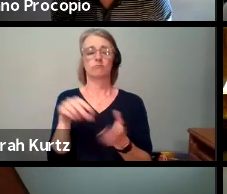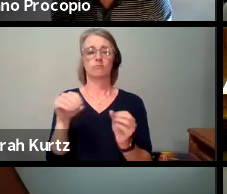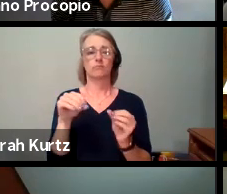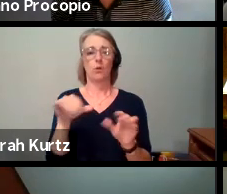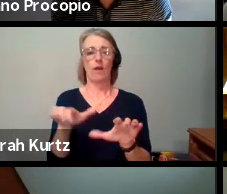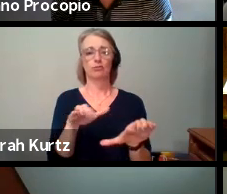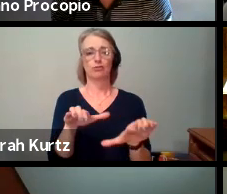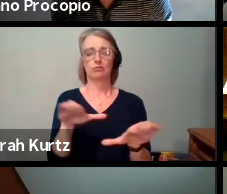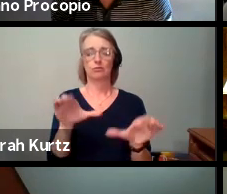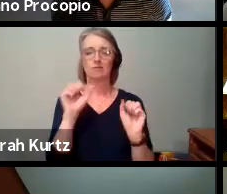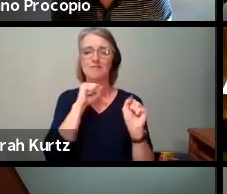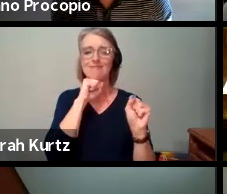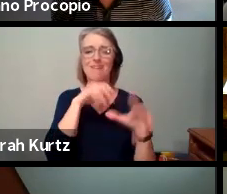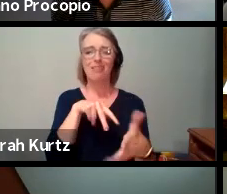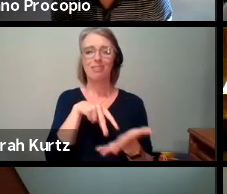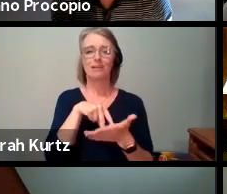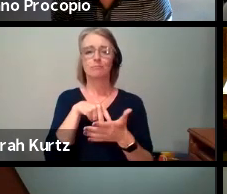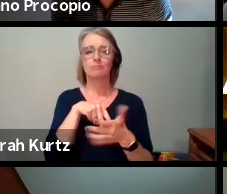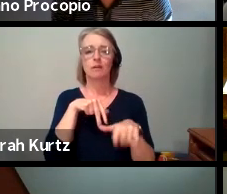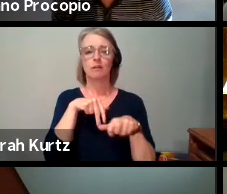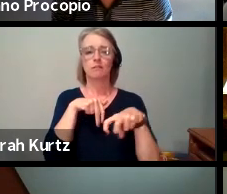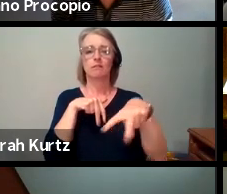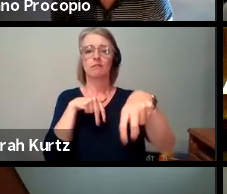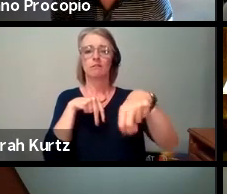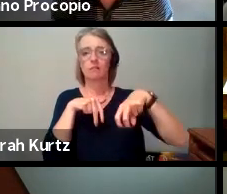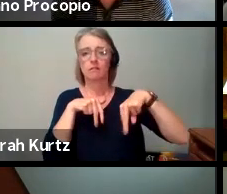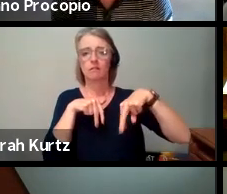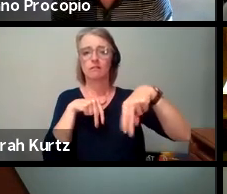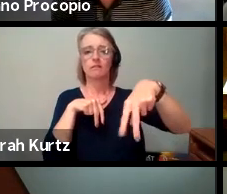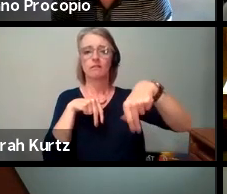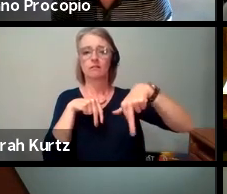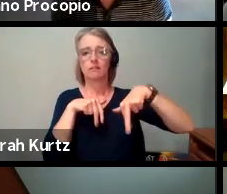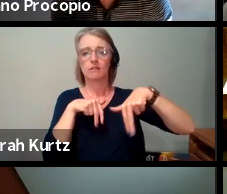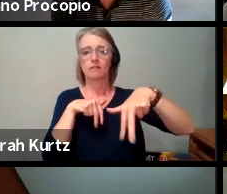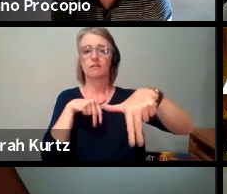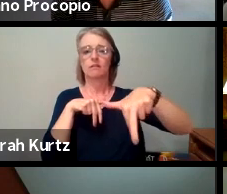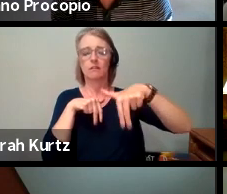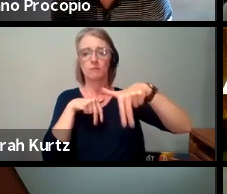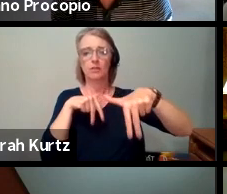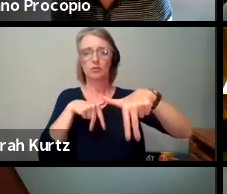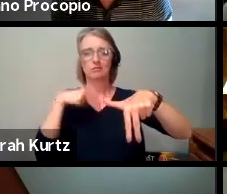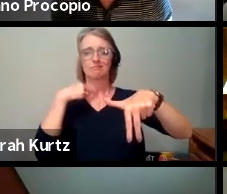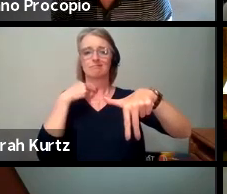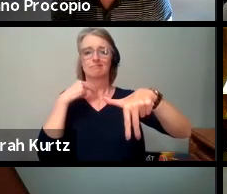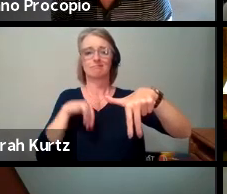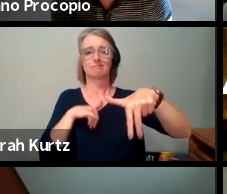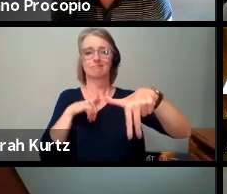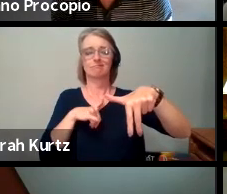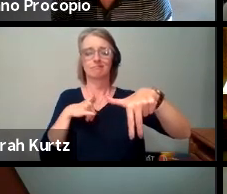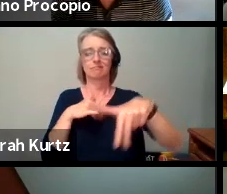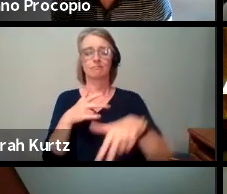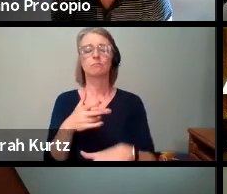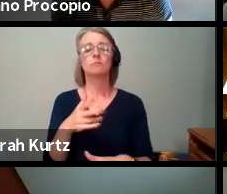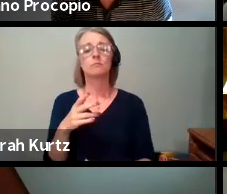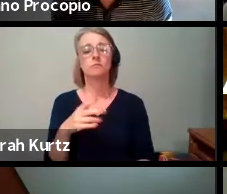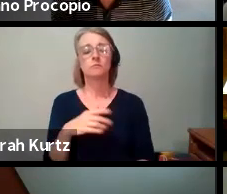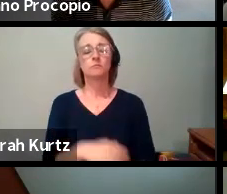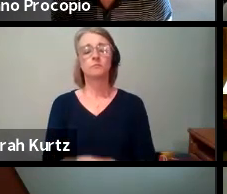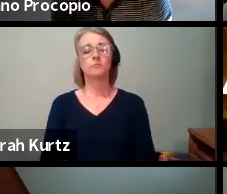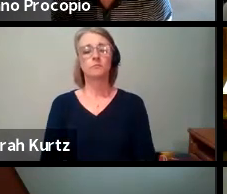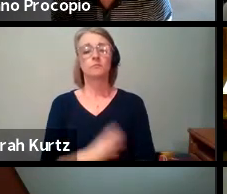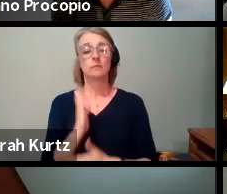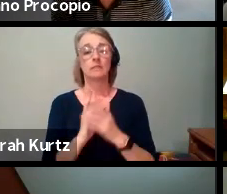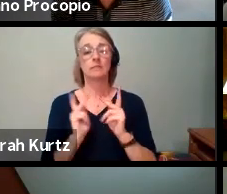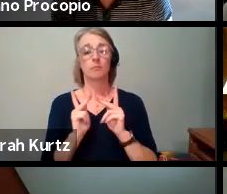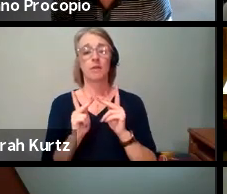but the conveyor belt moves the bystanders along to the same destination as those who are actively walking. Some bystanders will feel